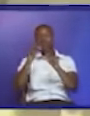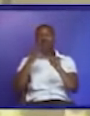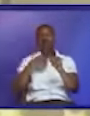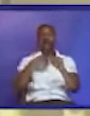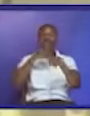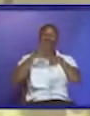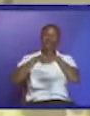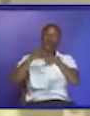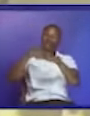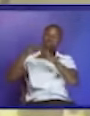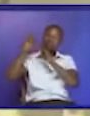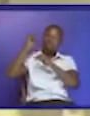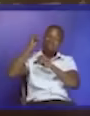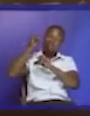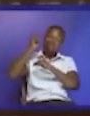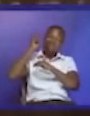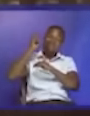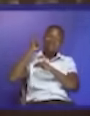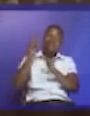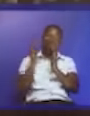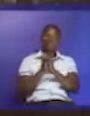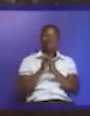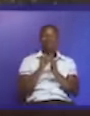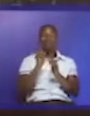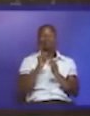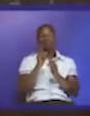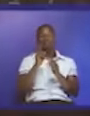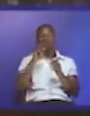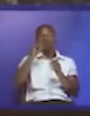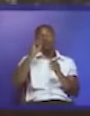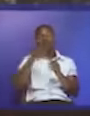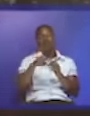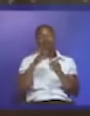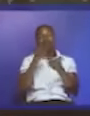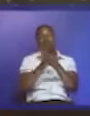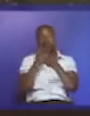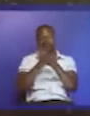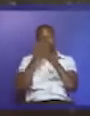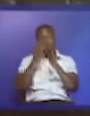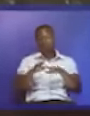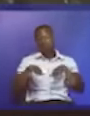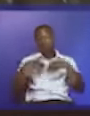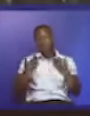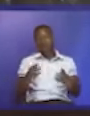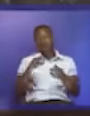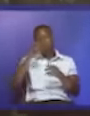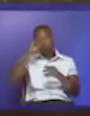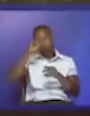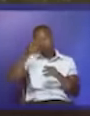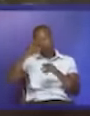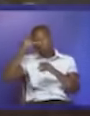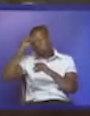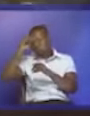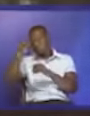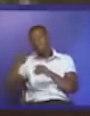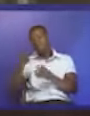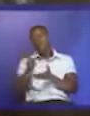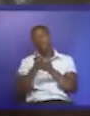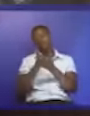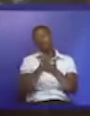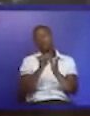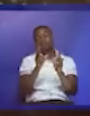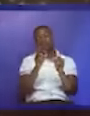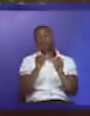in history, ladies and gentlemen, where it takes more than economics. It takes more than the wisdom of men, Sophia. There must be